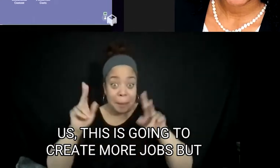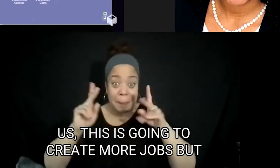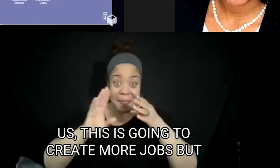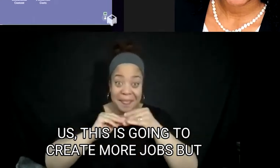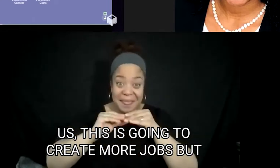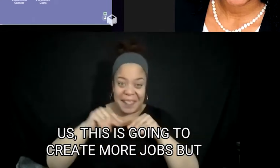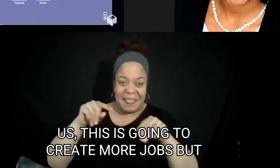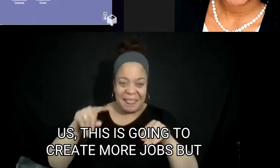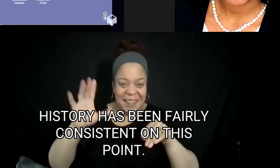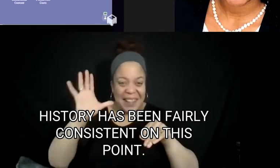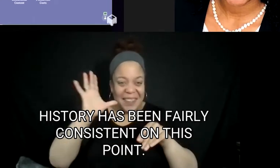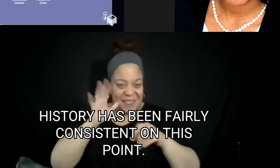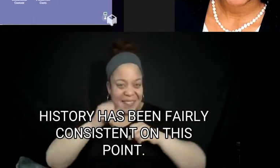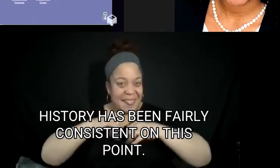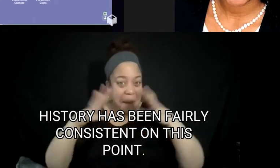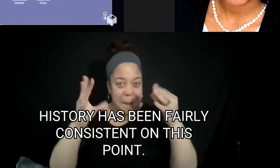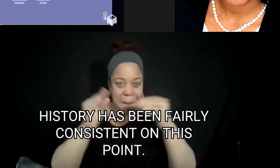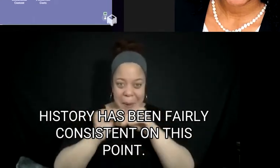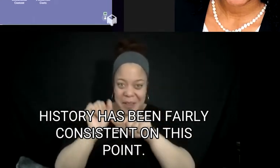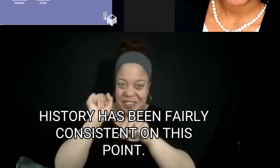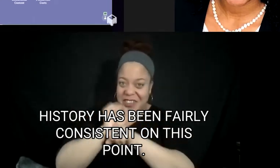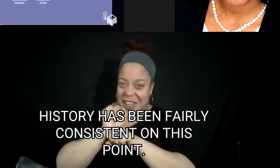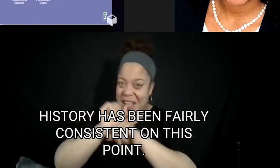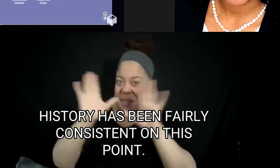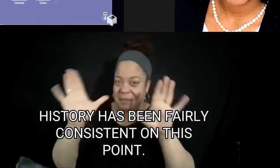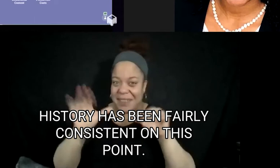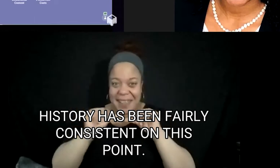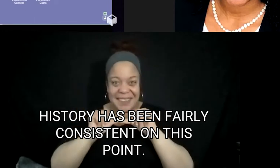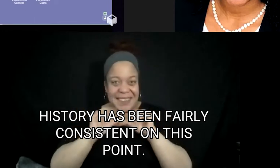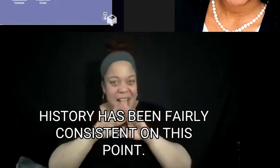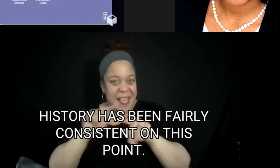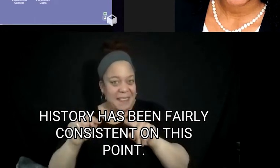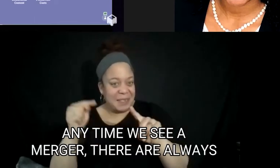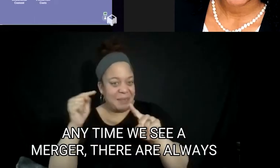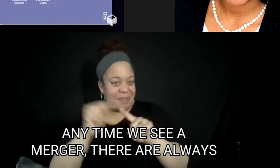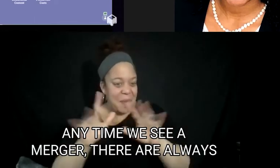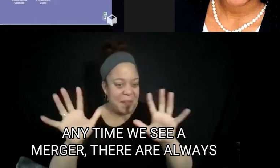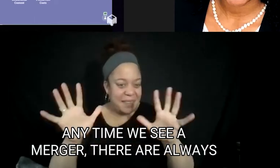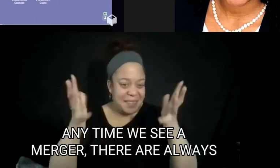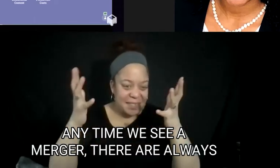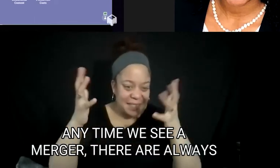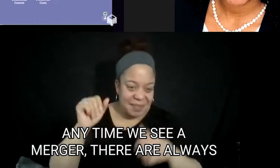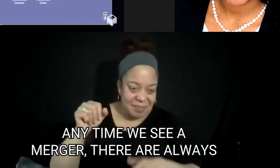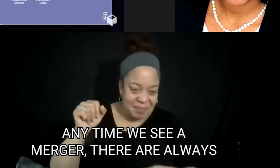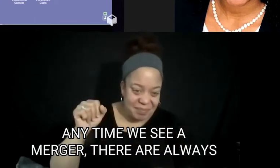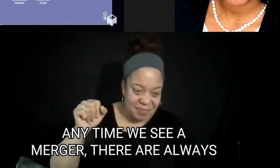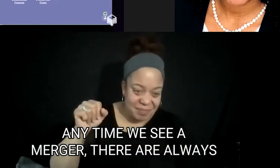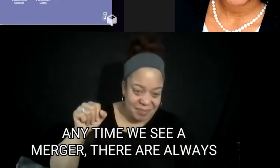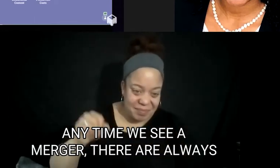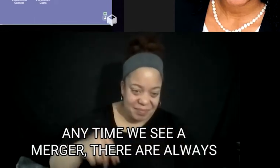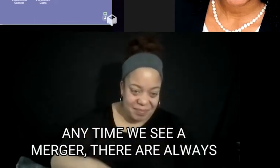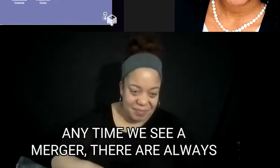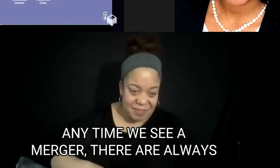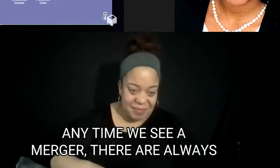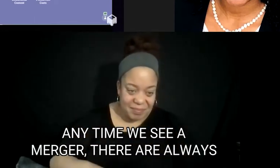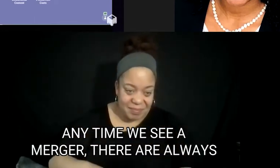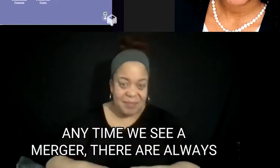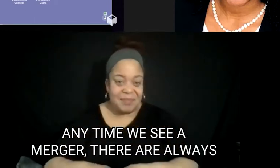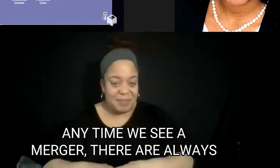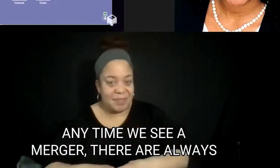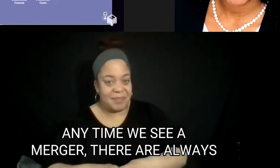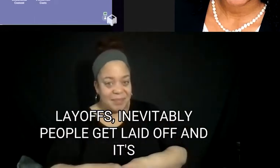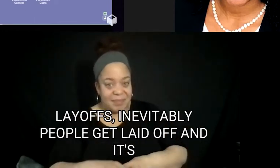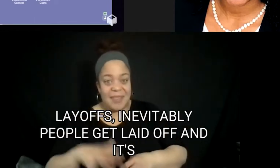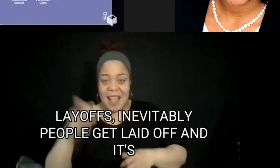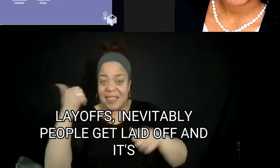see a merger, there are always layoffs. Inevitably, people will get laid off and it's a strategic way to continue to cut